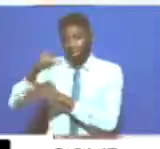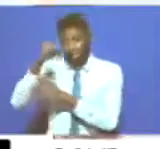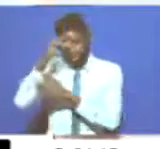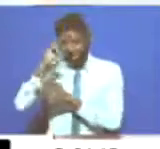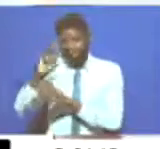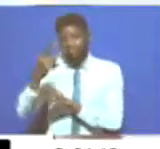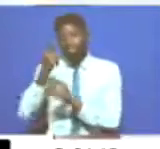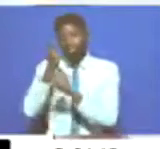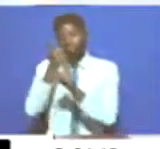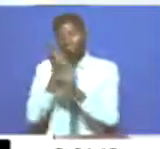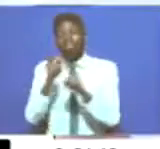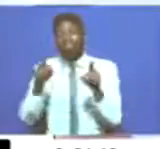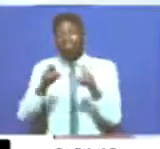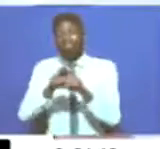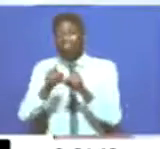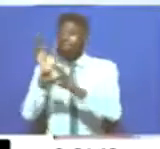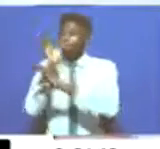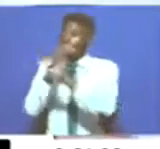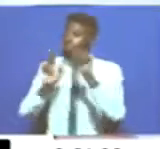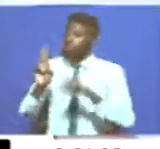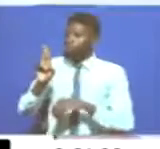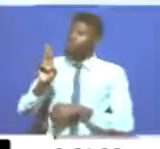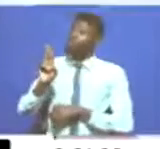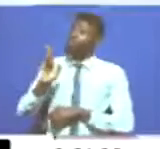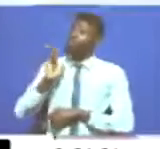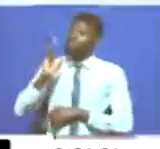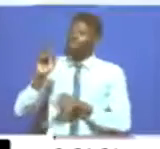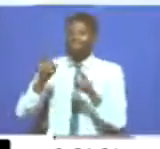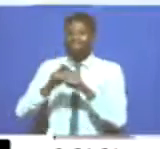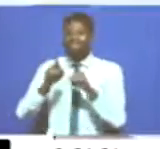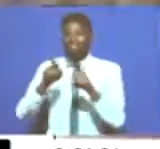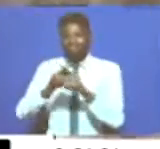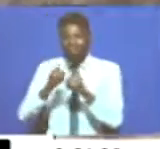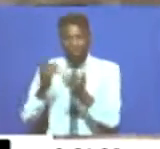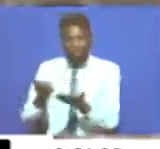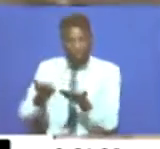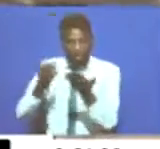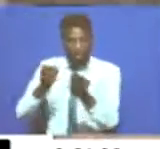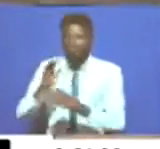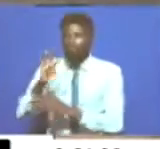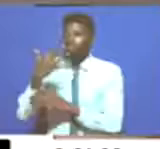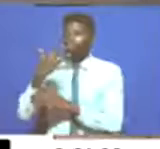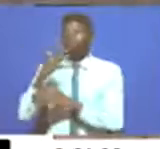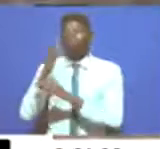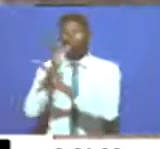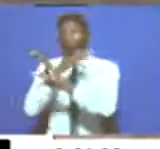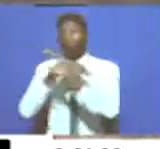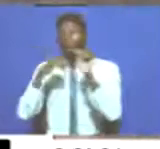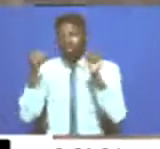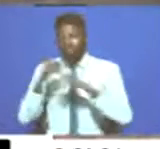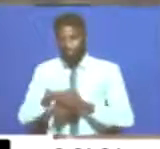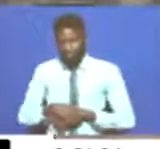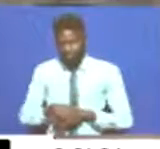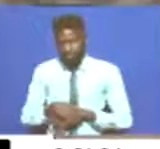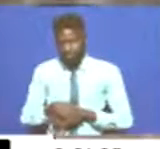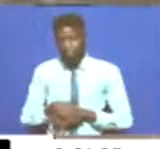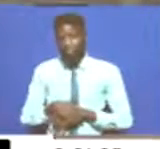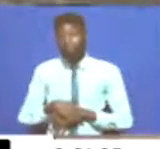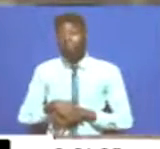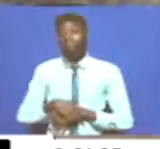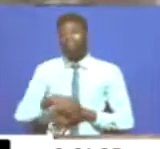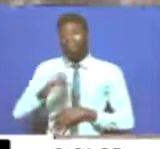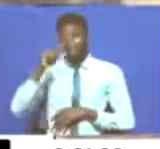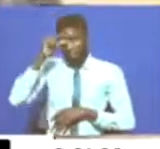Uhuru Kenyatta expected to hand the reign of power to the fifth president, the Intergovernmental Relations Technical Committee has started